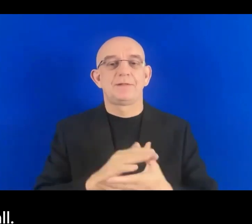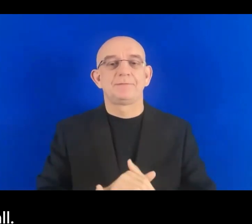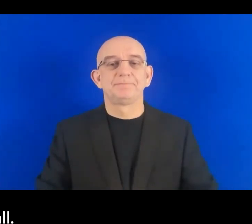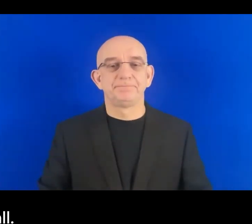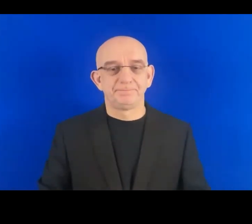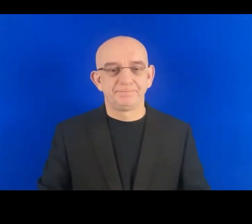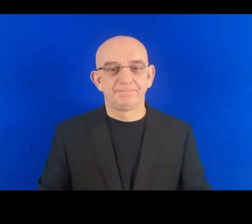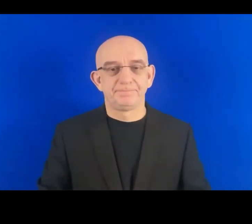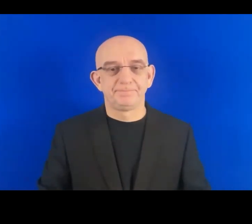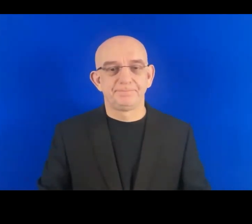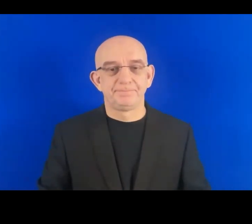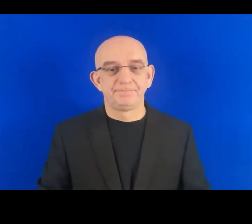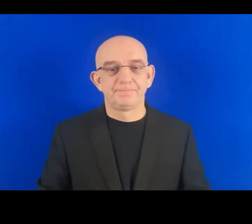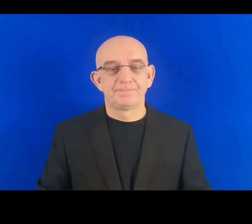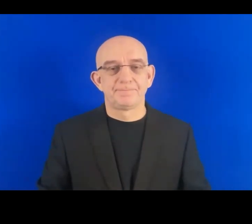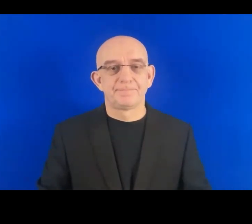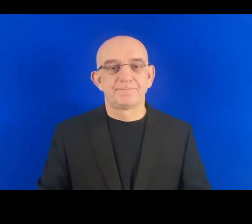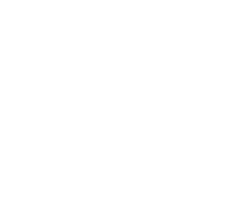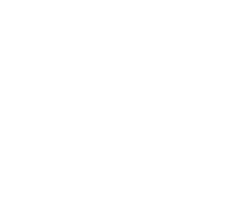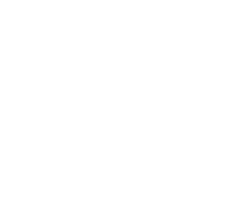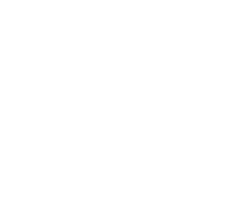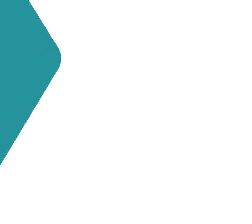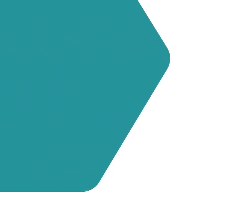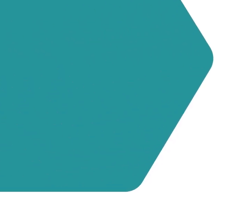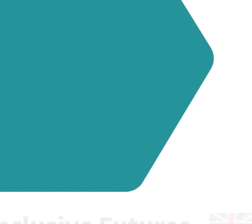all. Bye-bye. Have a Thank good you. day.